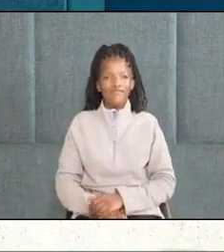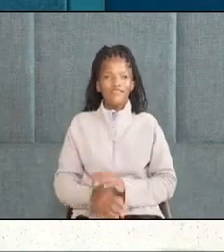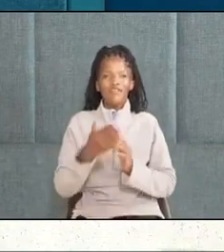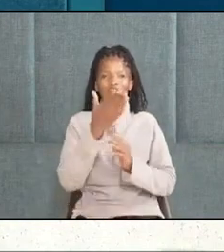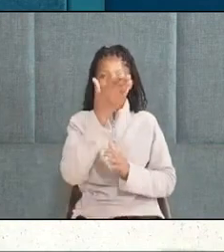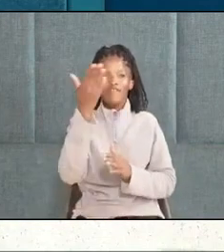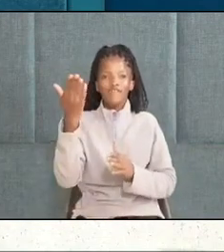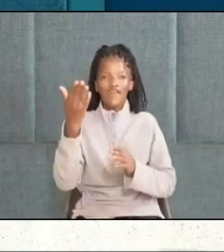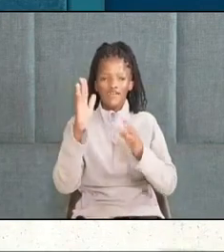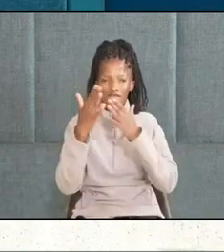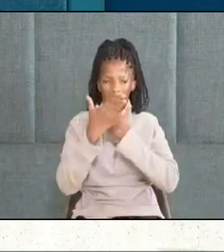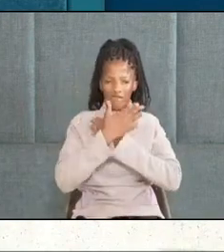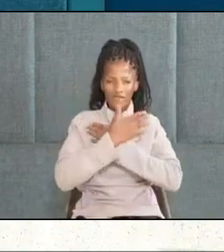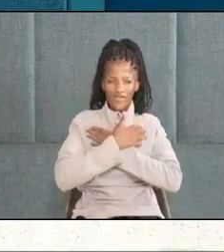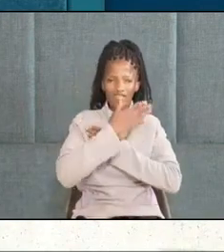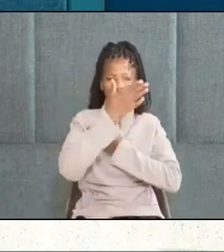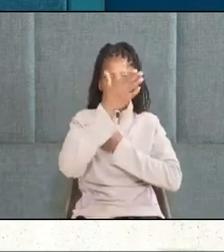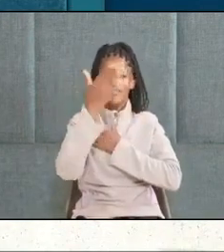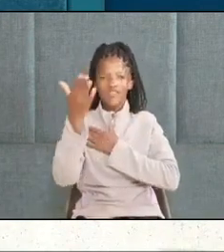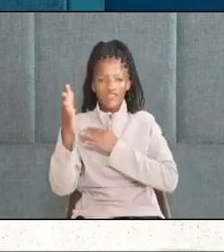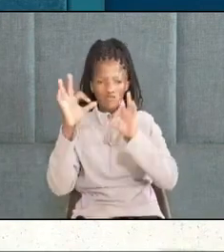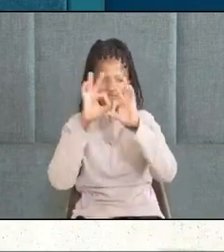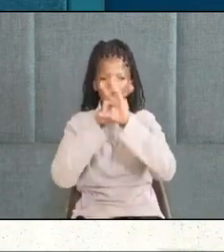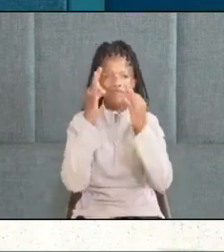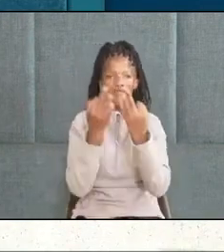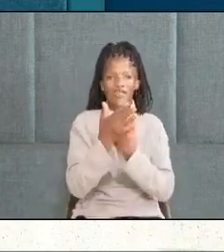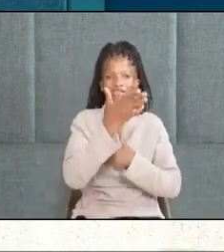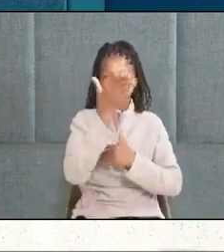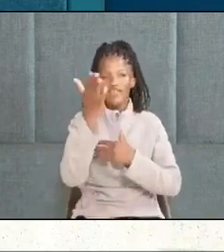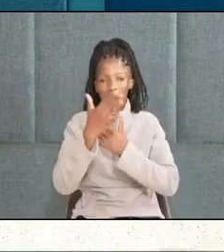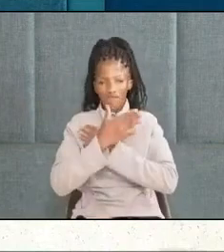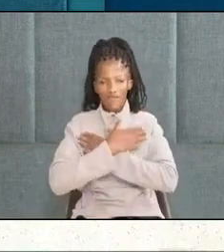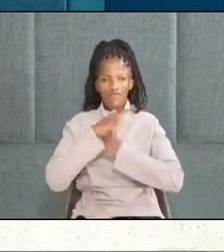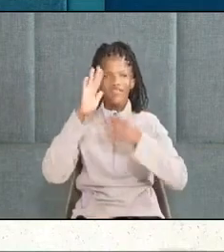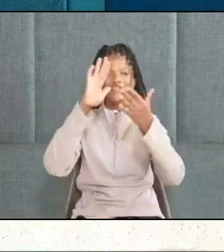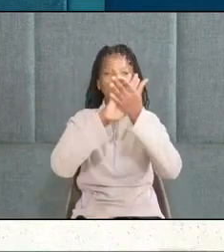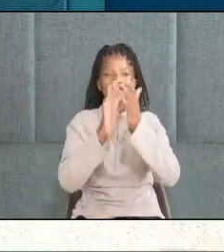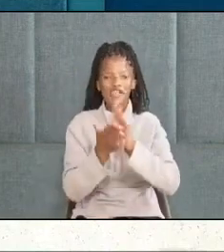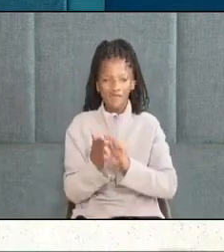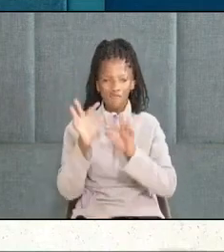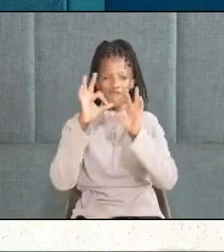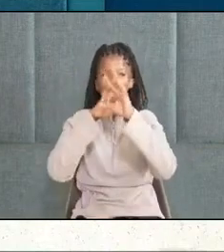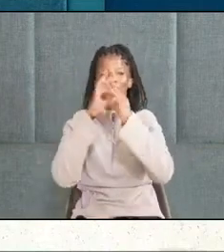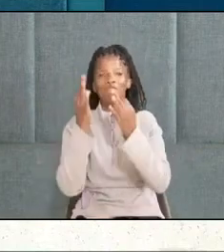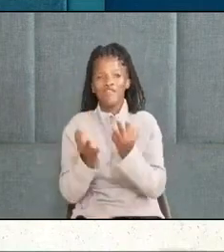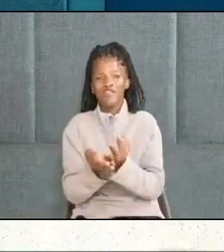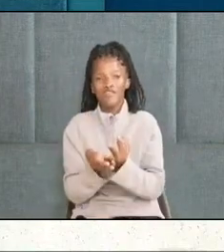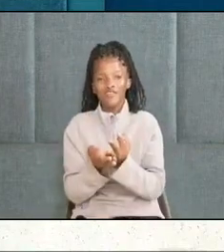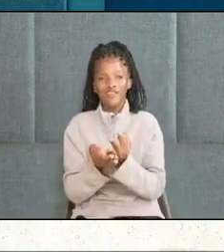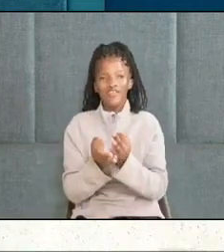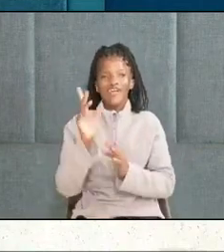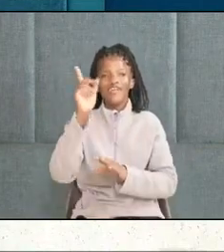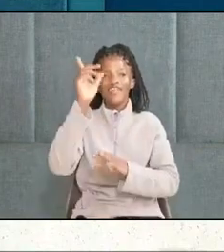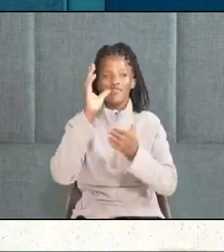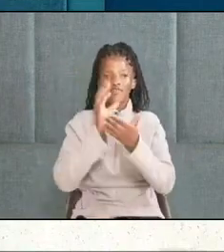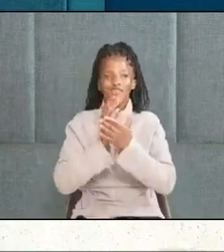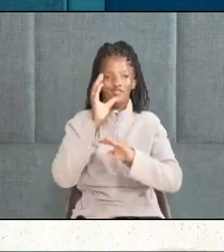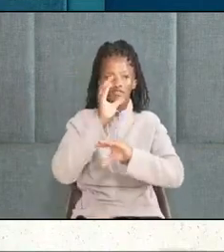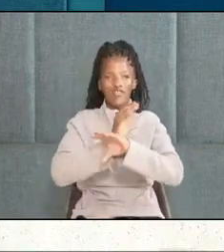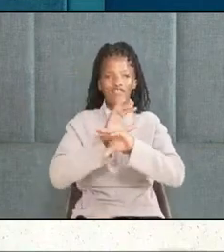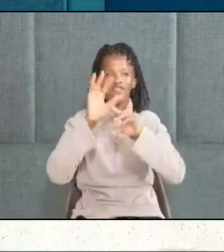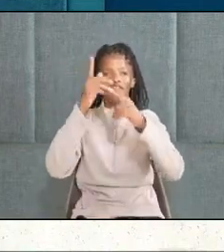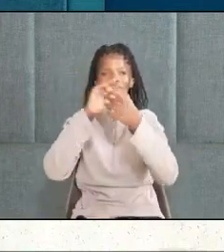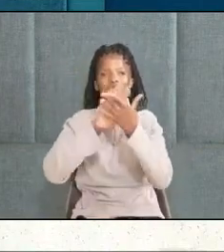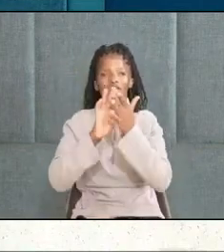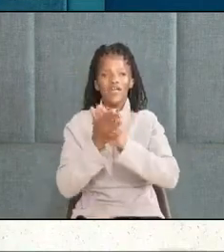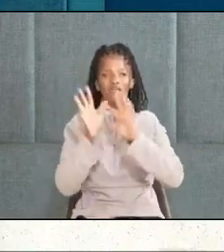There are friends, there is family, and there are friends that become family. Nairobi Central Church has become